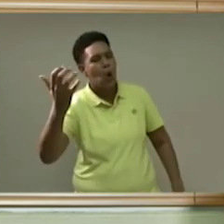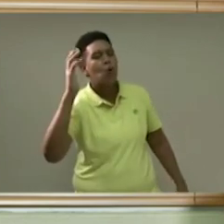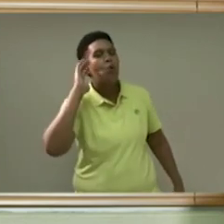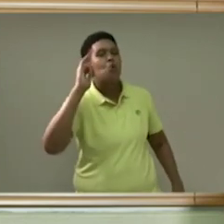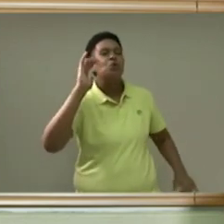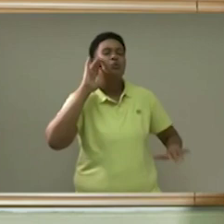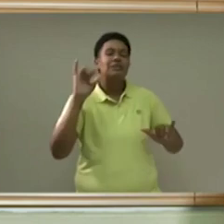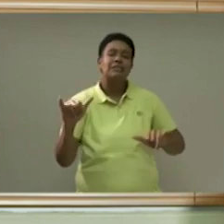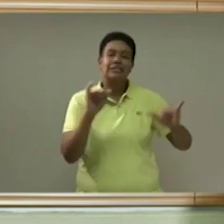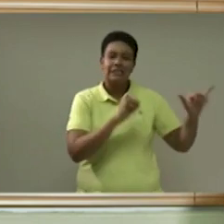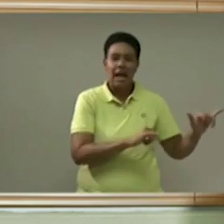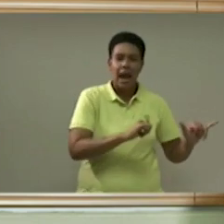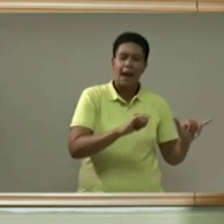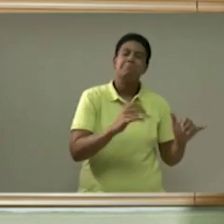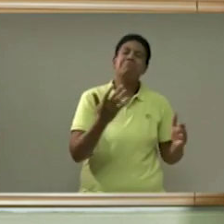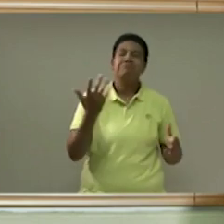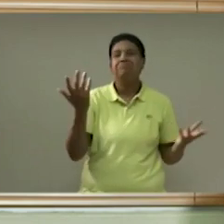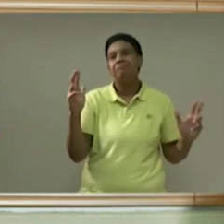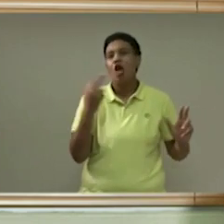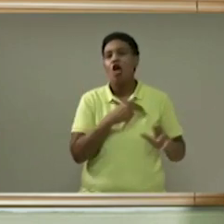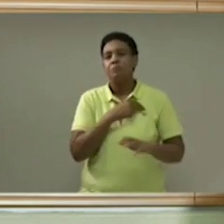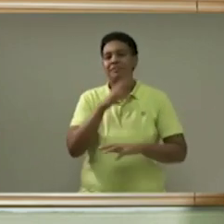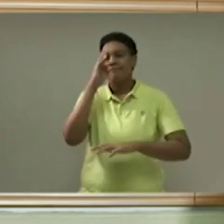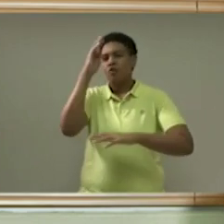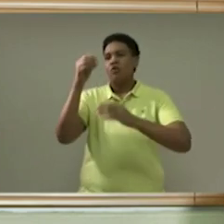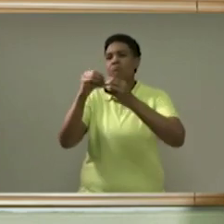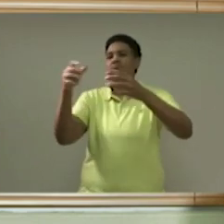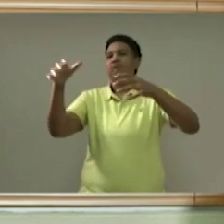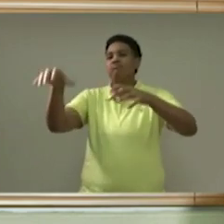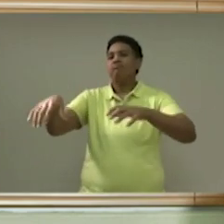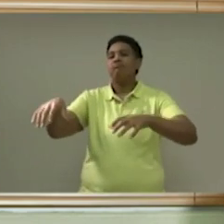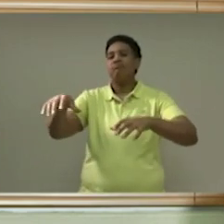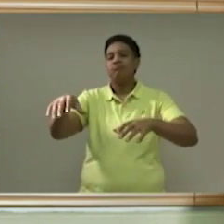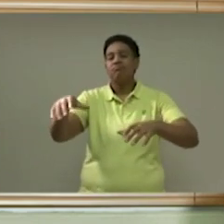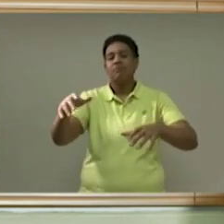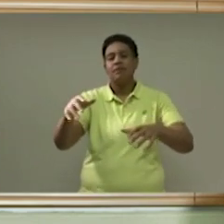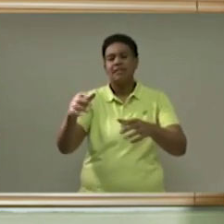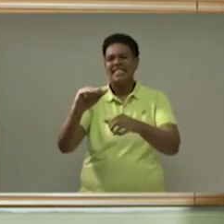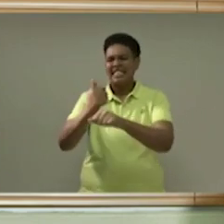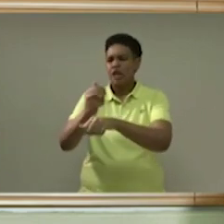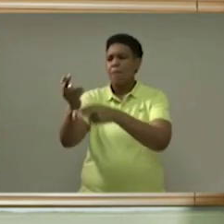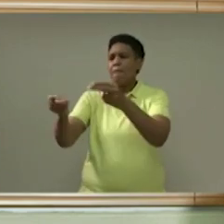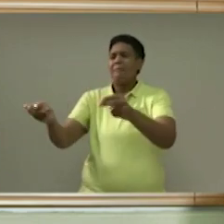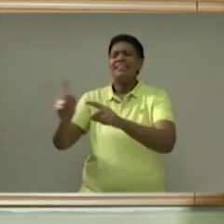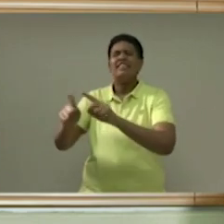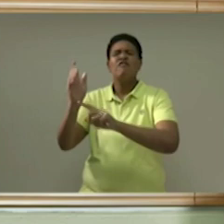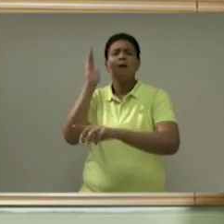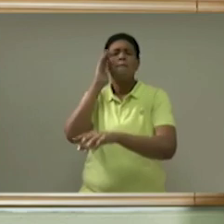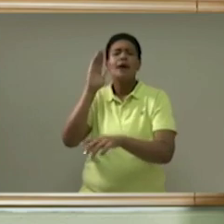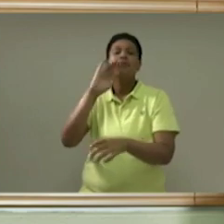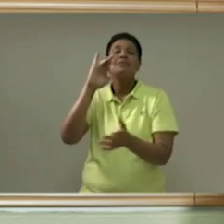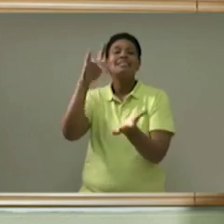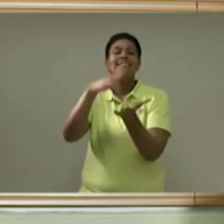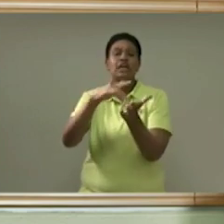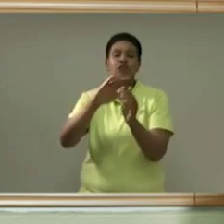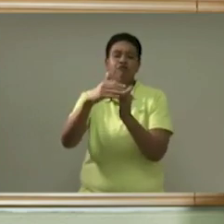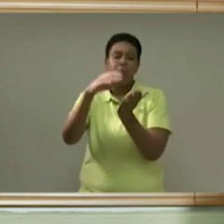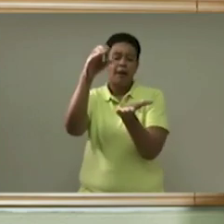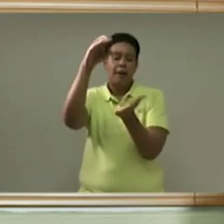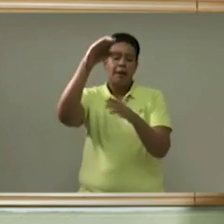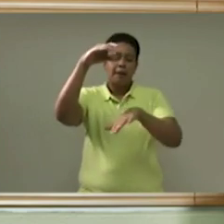be a similar field hospital that would be placed in the center of the island,